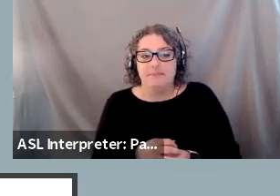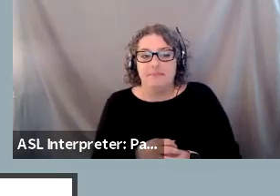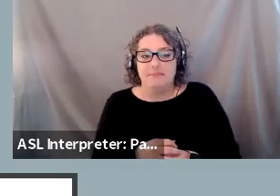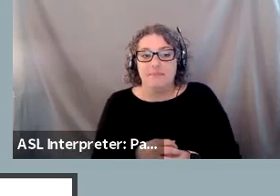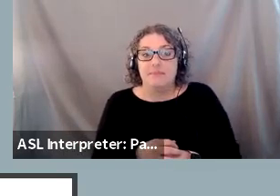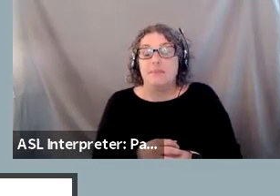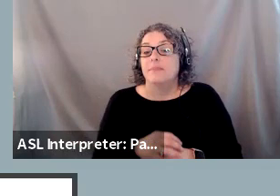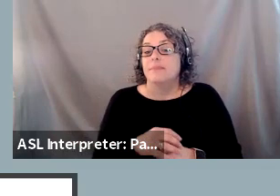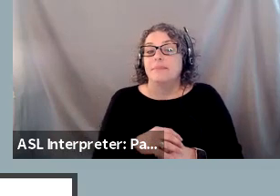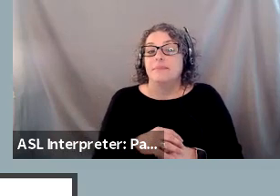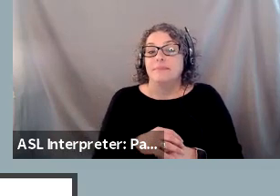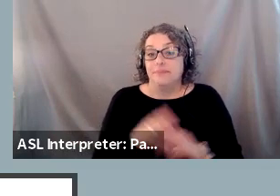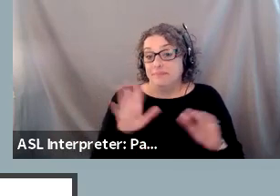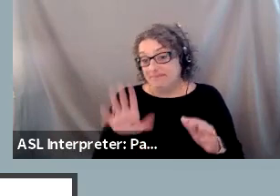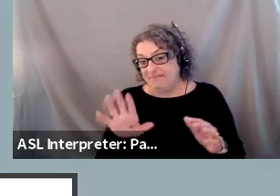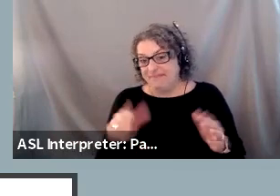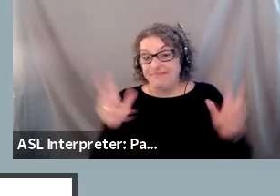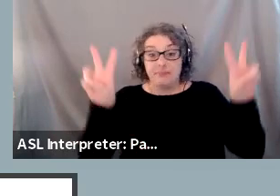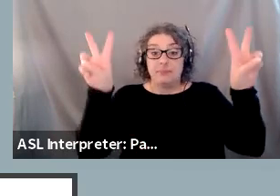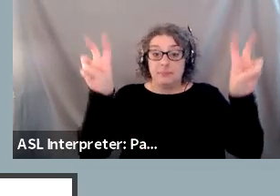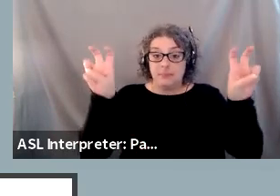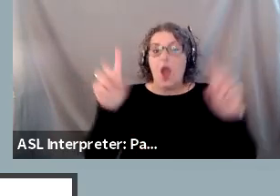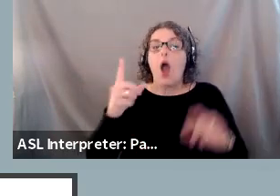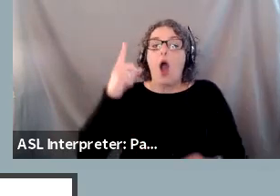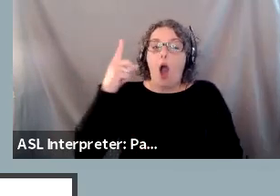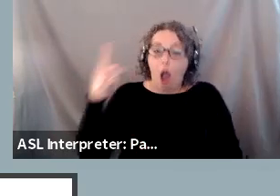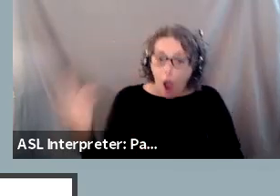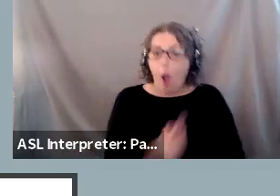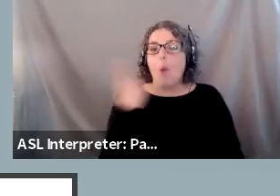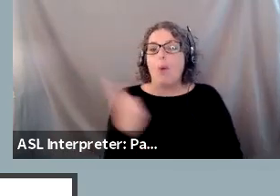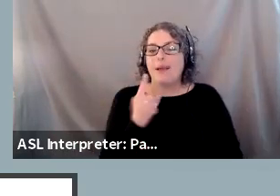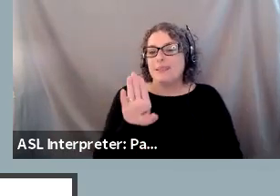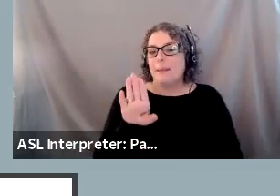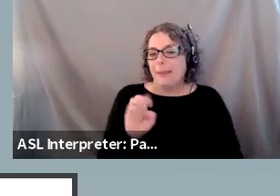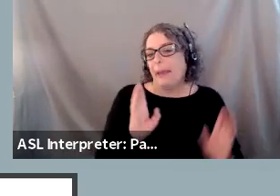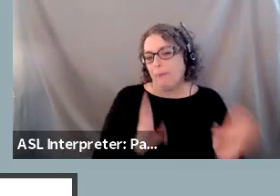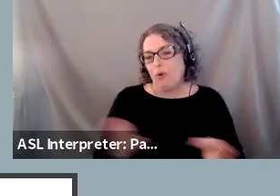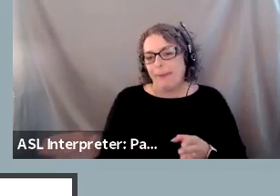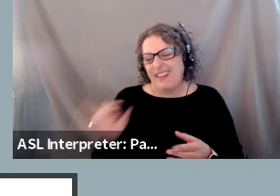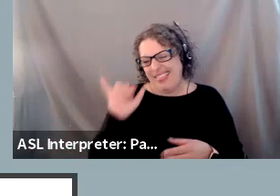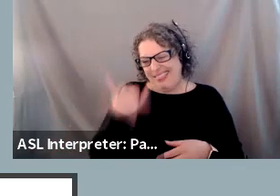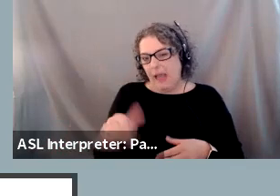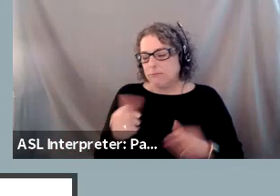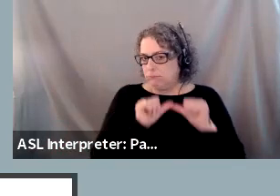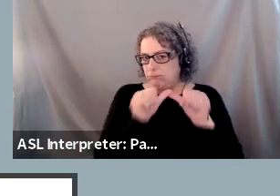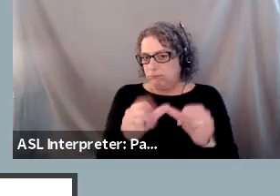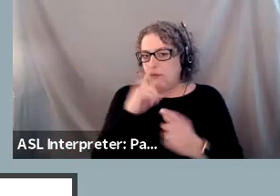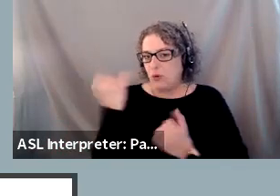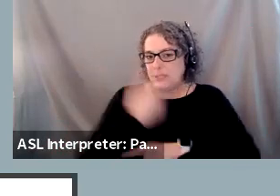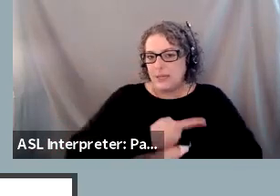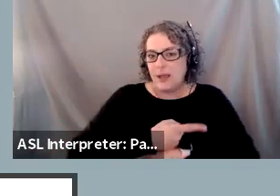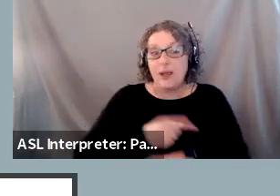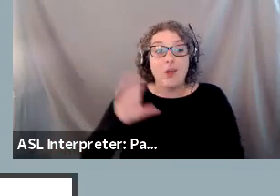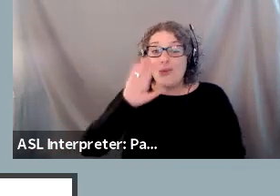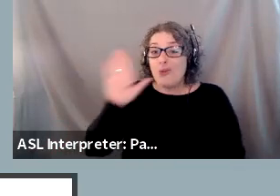Always be prepared. That's sort of the theme for today. Natural disasters and emergencies do happen,